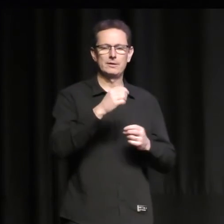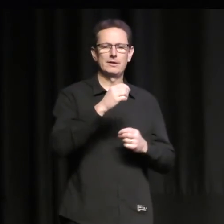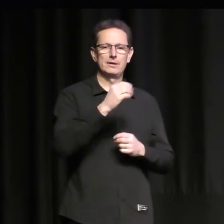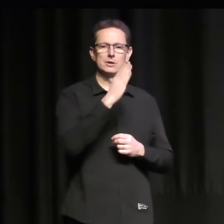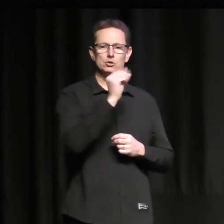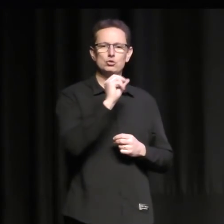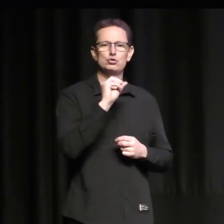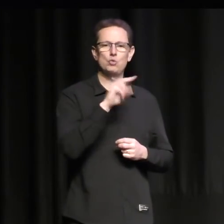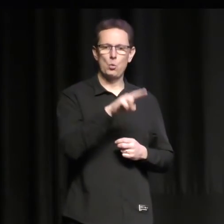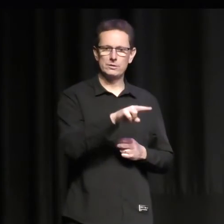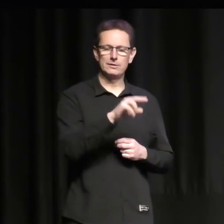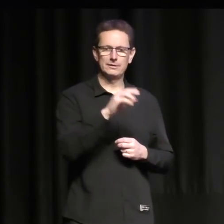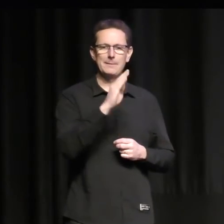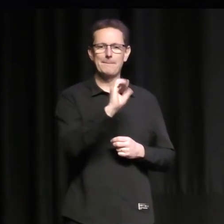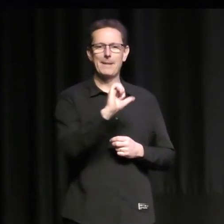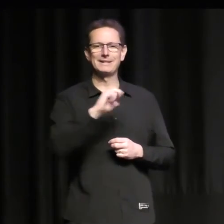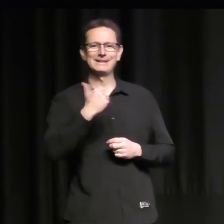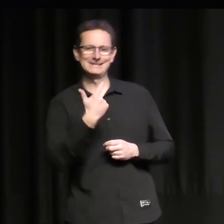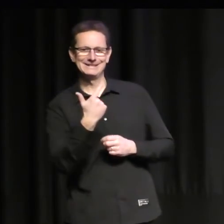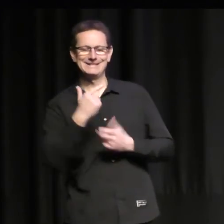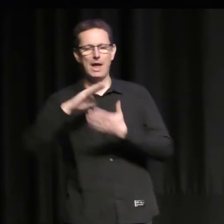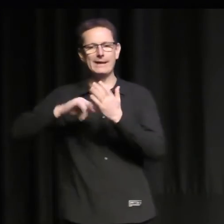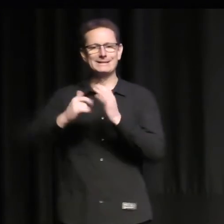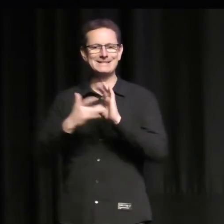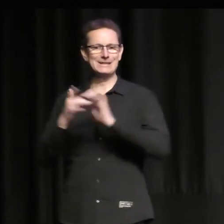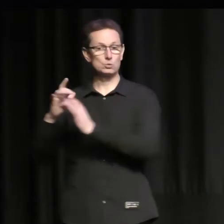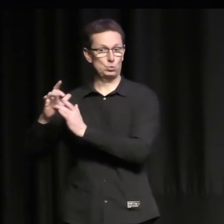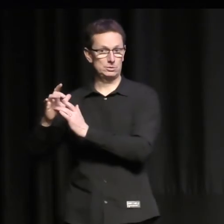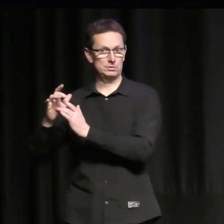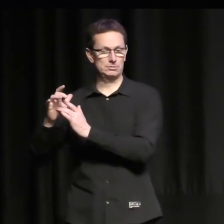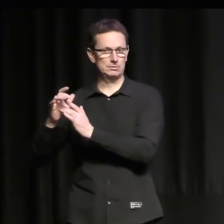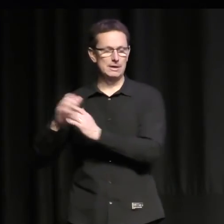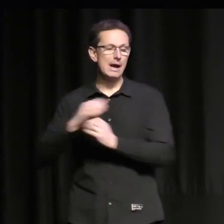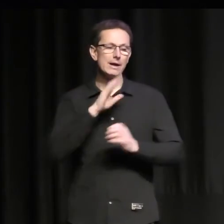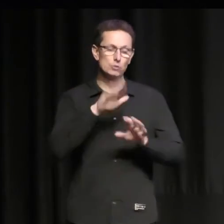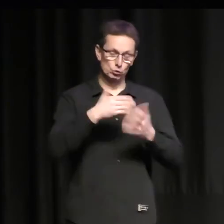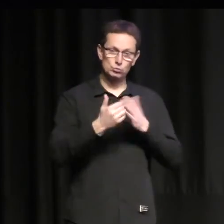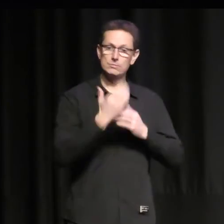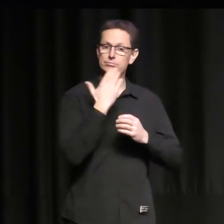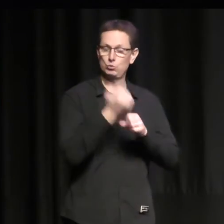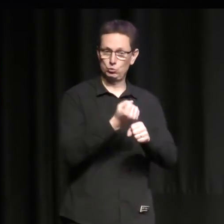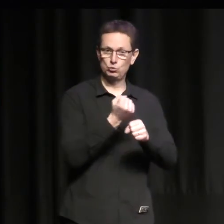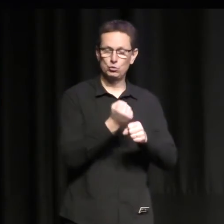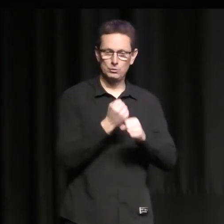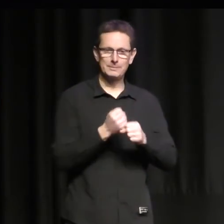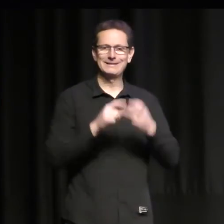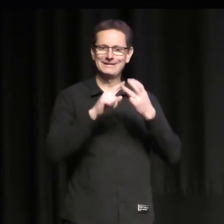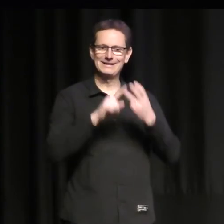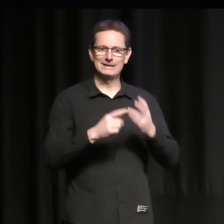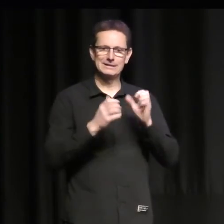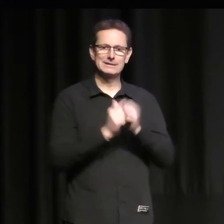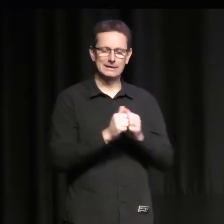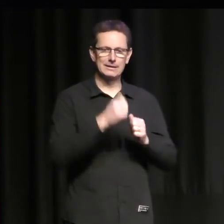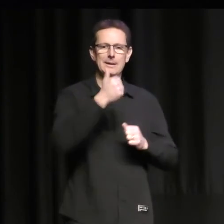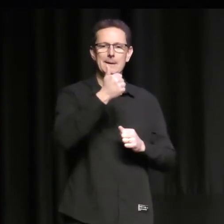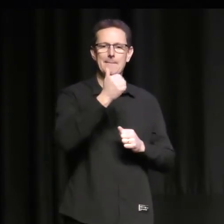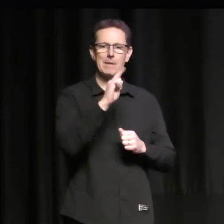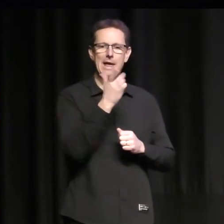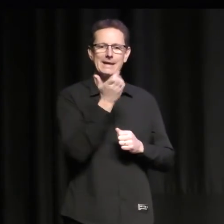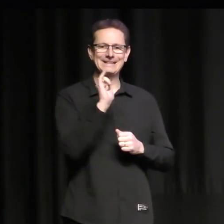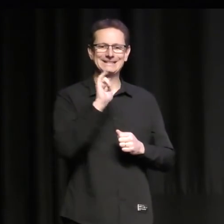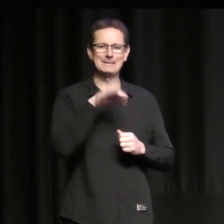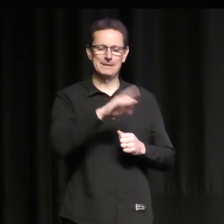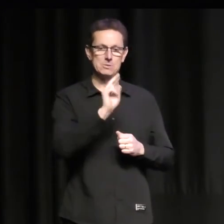Christ. He's doing a great job clearing the decks. The third way and Blairism now is